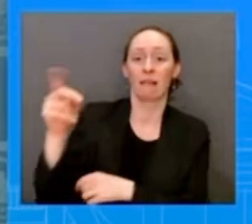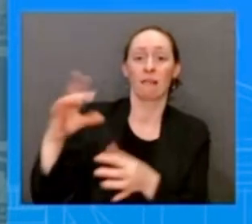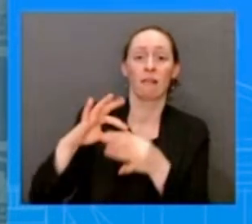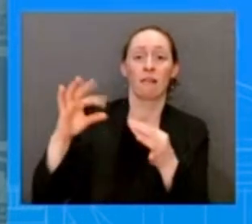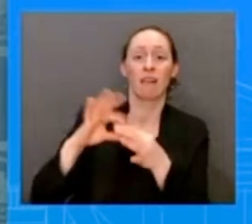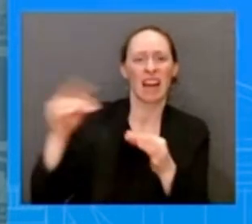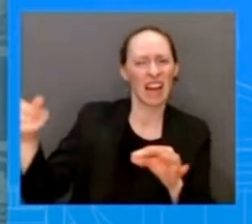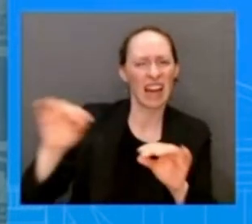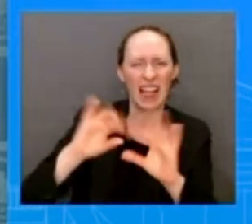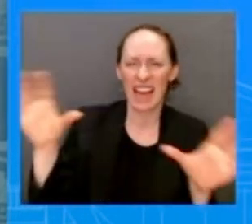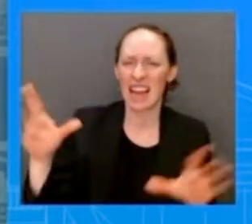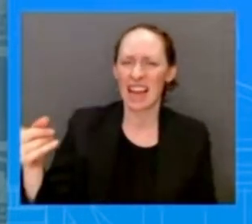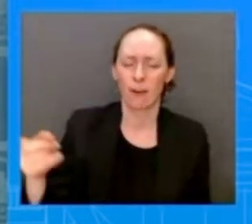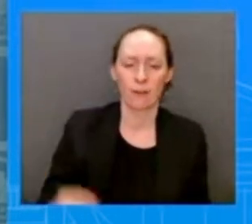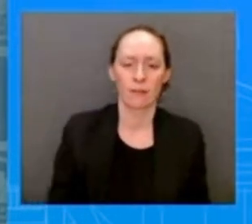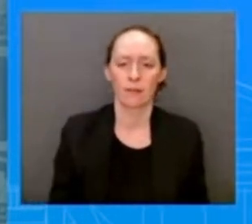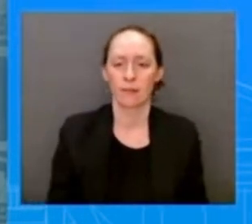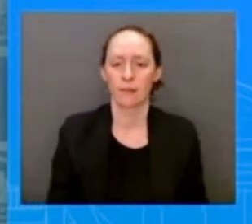those consequences.